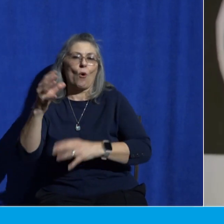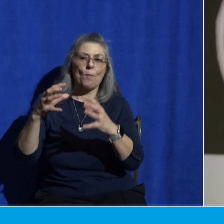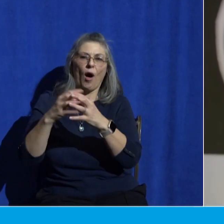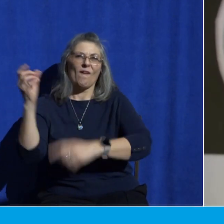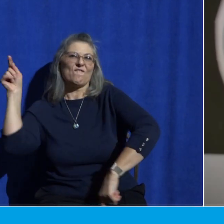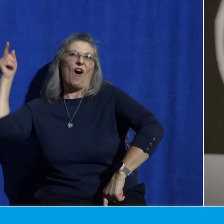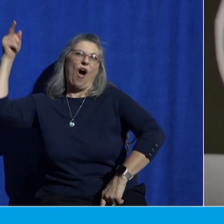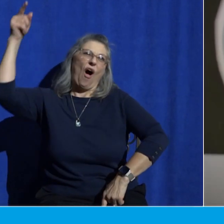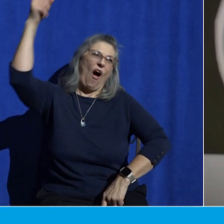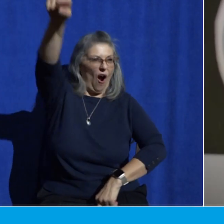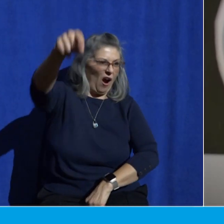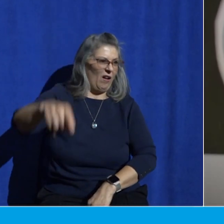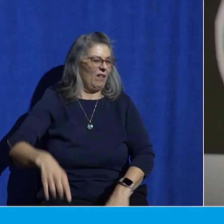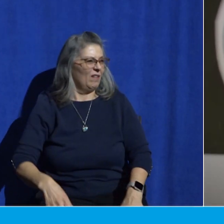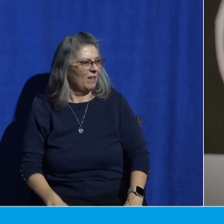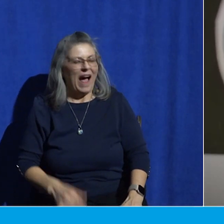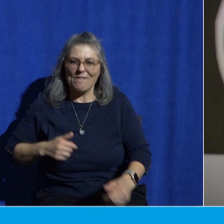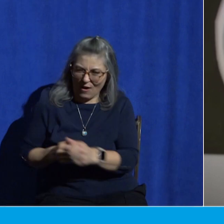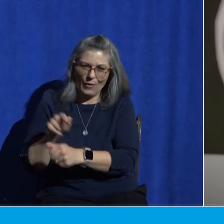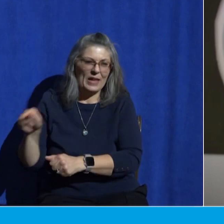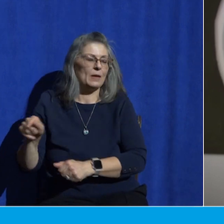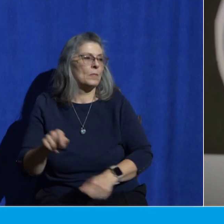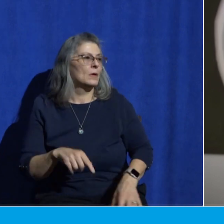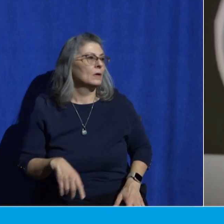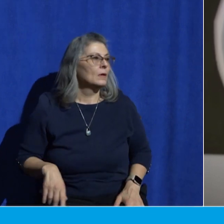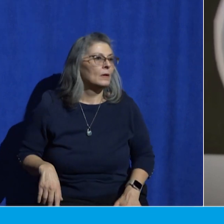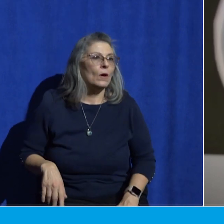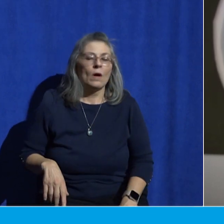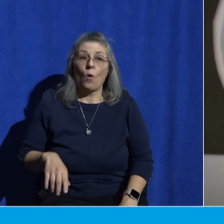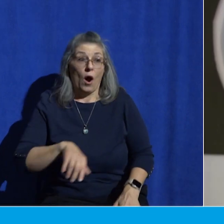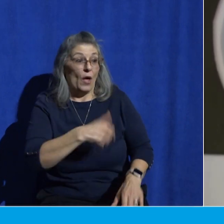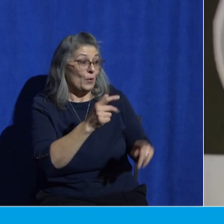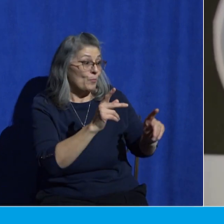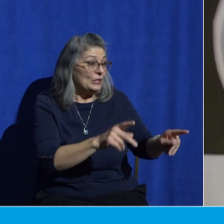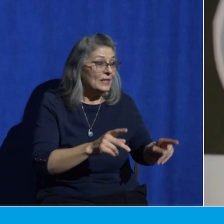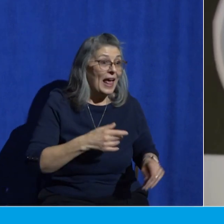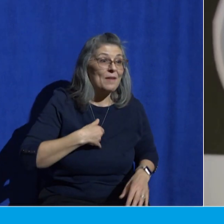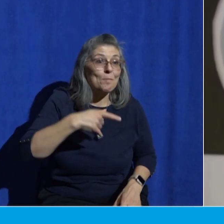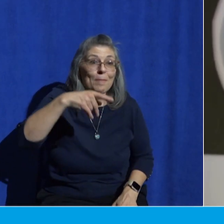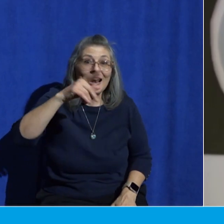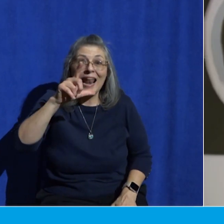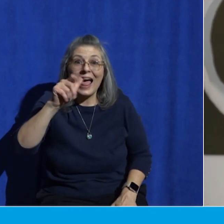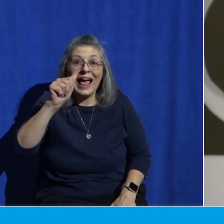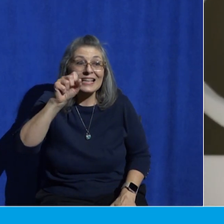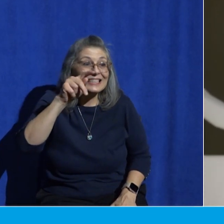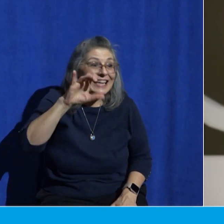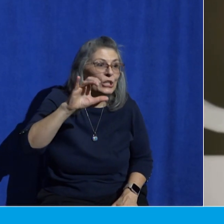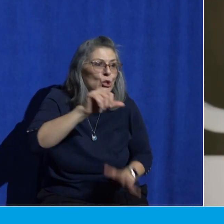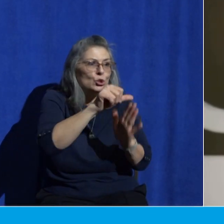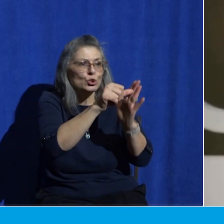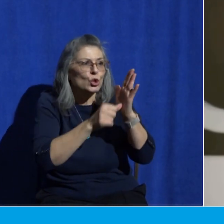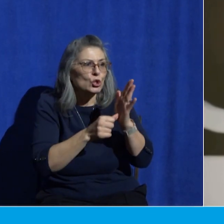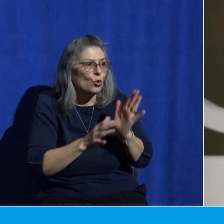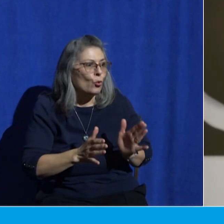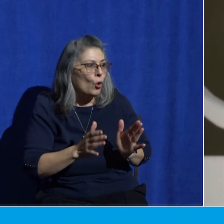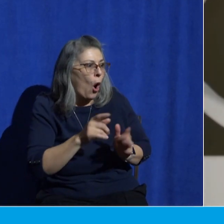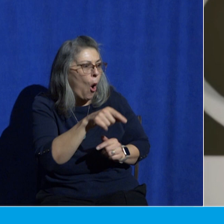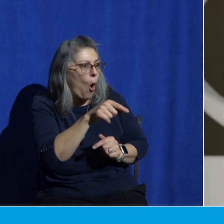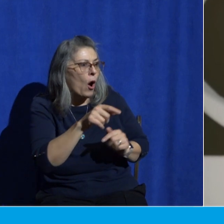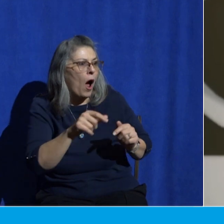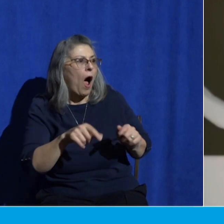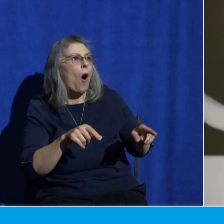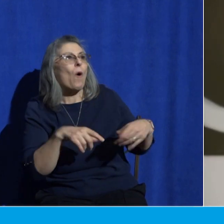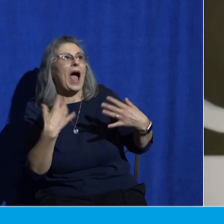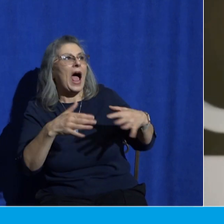going to make sense to you. Or she had great plastic surgery done, so I'm going to follow her counsel, and I'll